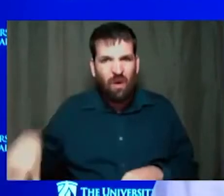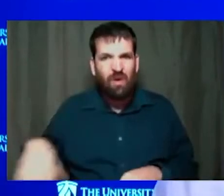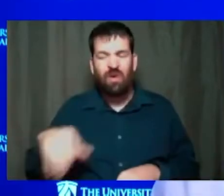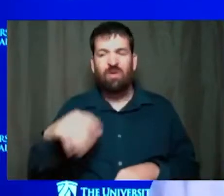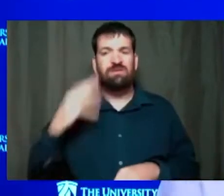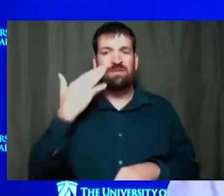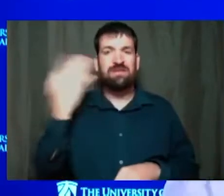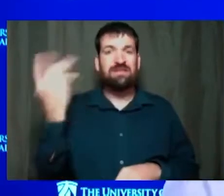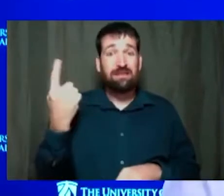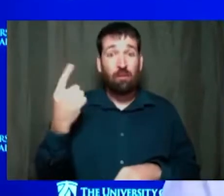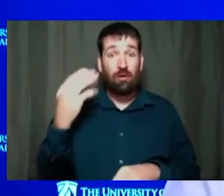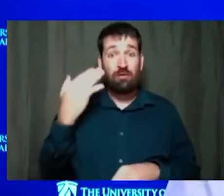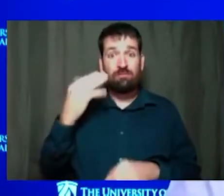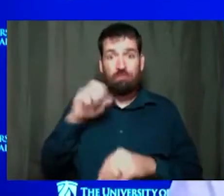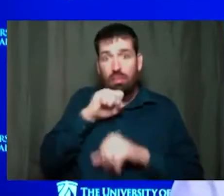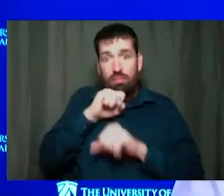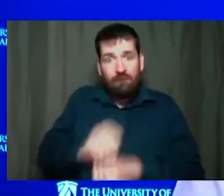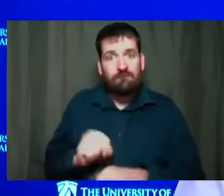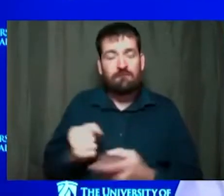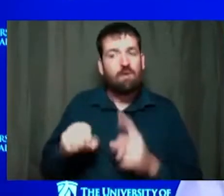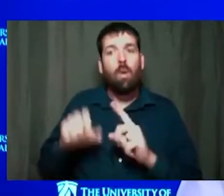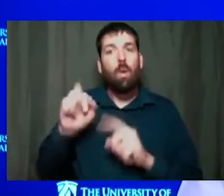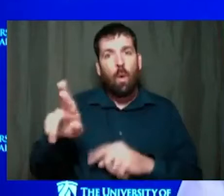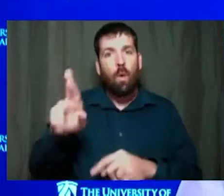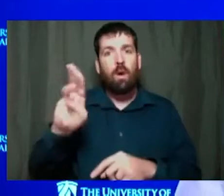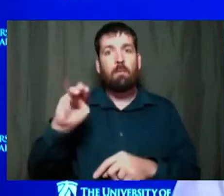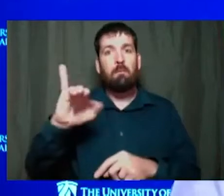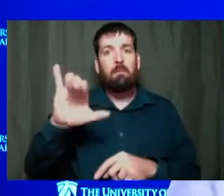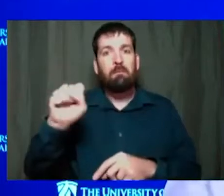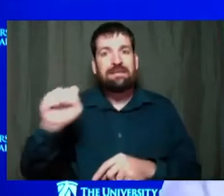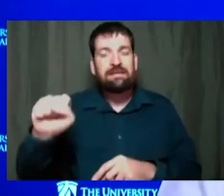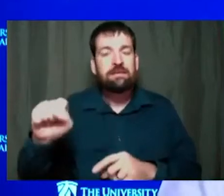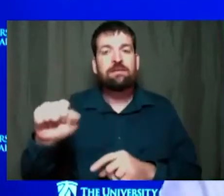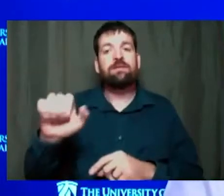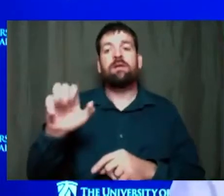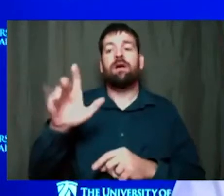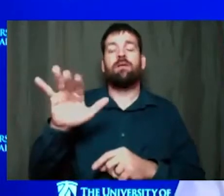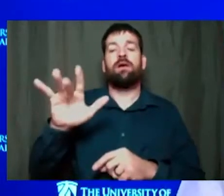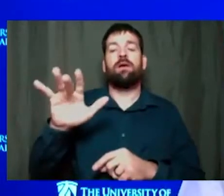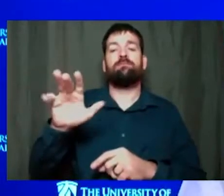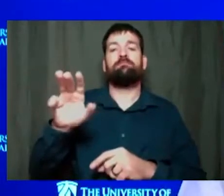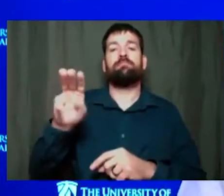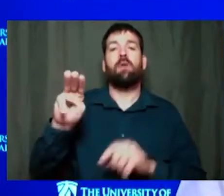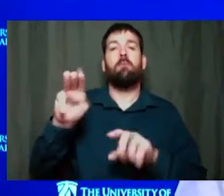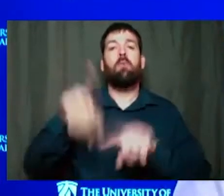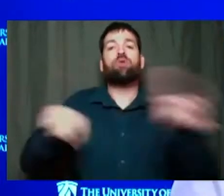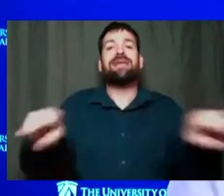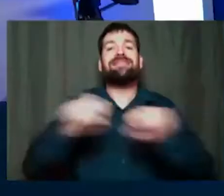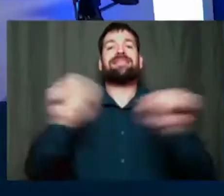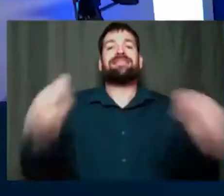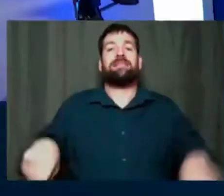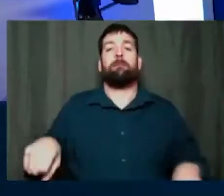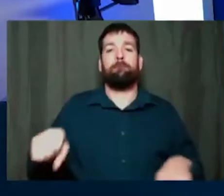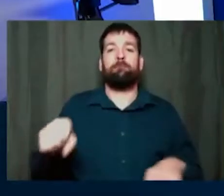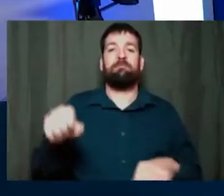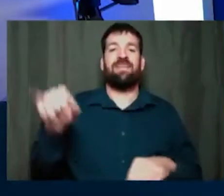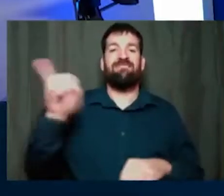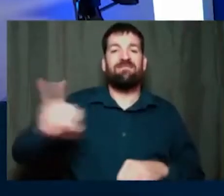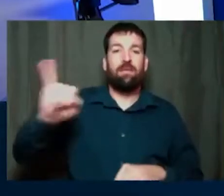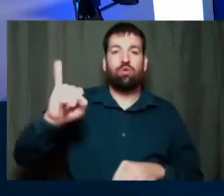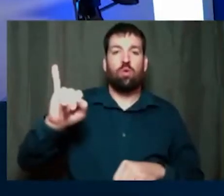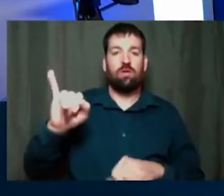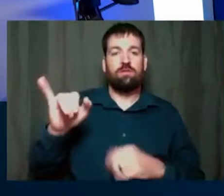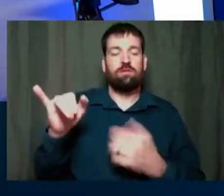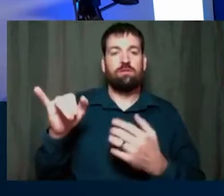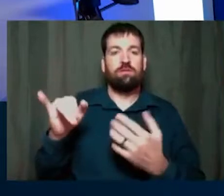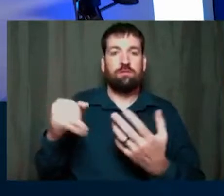multi-system inflammatory disorder, but also have that risk of long COVID as well. And so that is extremely important. I think if you suspend the vaccine mandates for measles, mumps, and